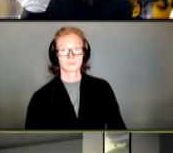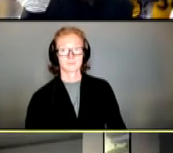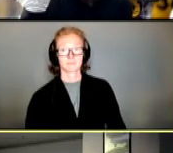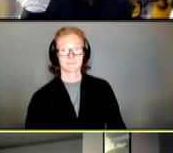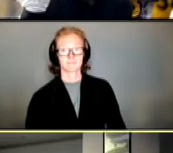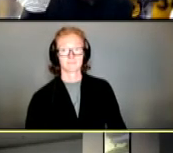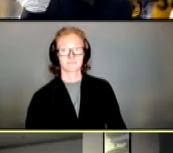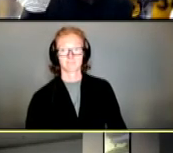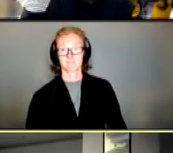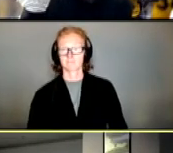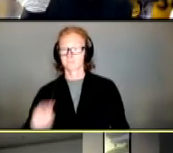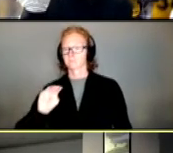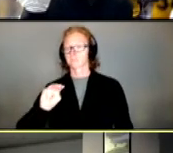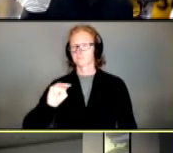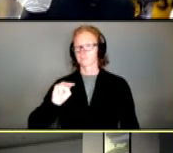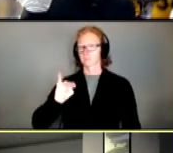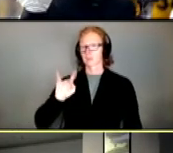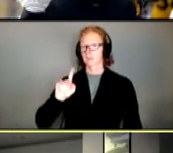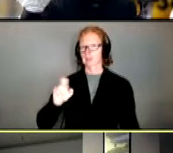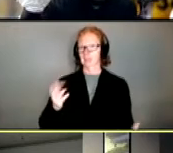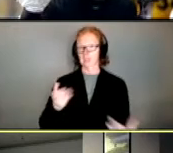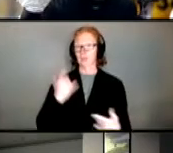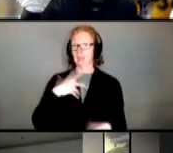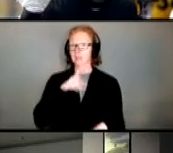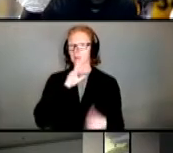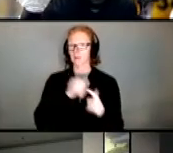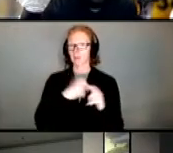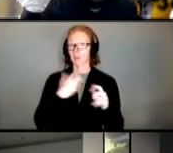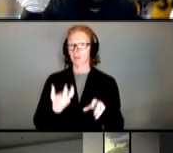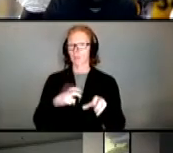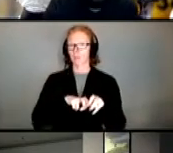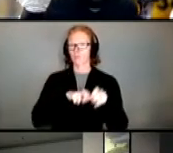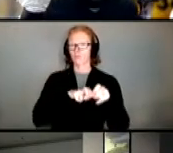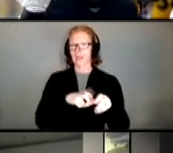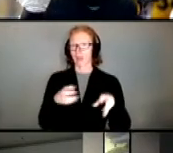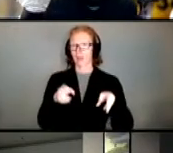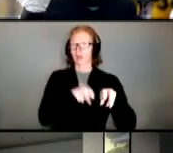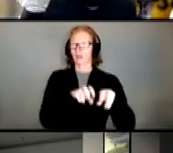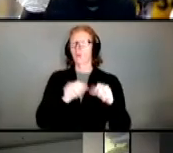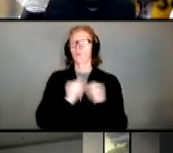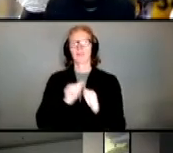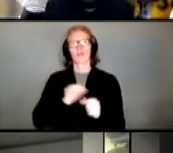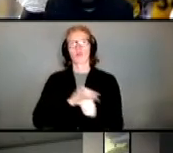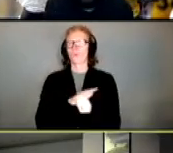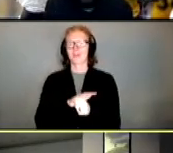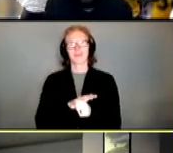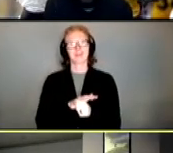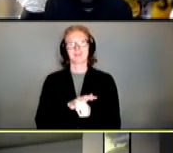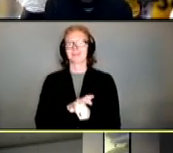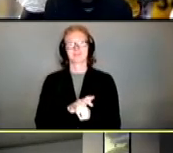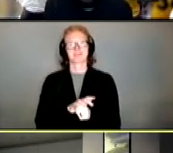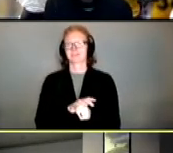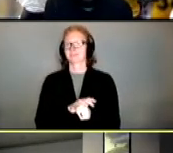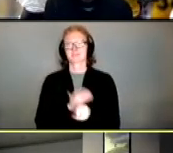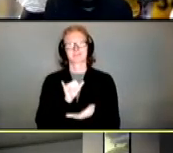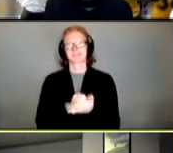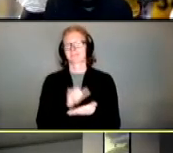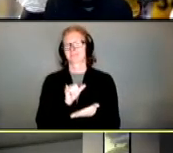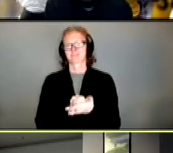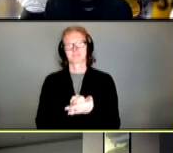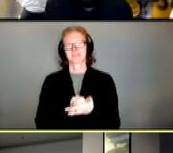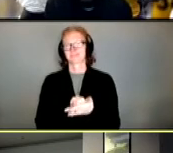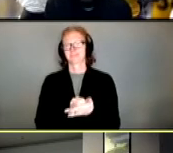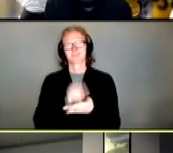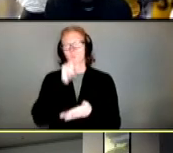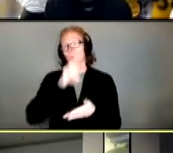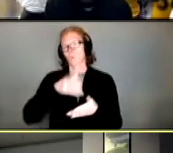I can touch on ride-alongs just really quickly. As long as we're in COVID, they're going to be nearly impossible to carry off.